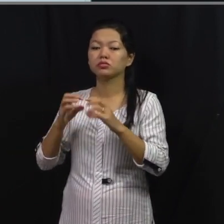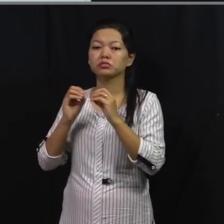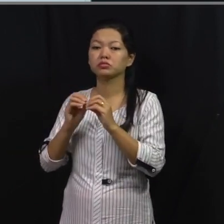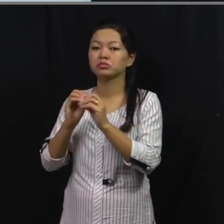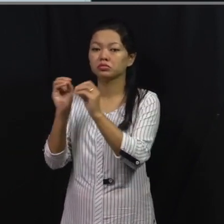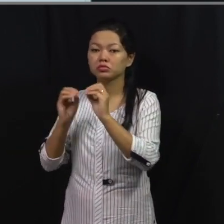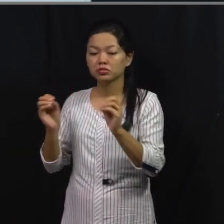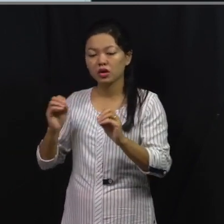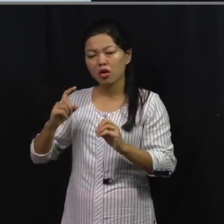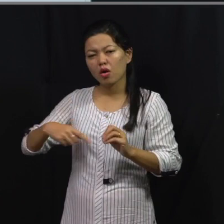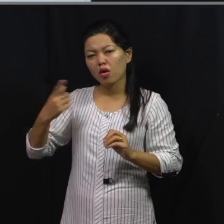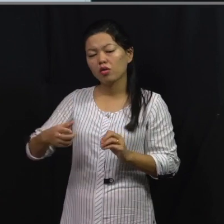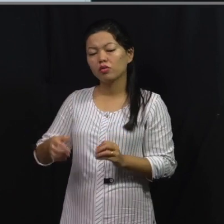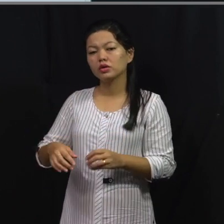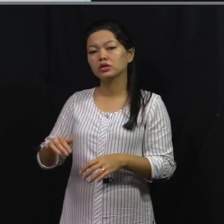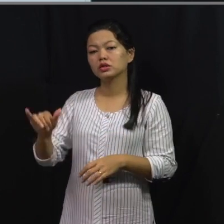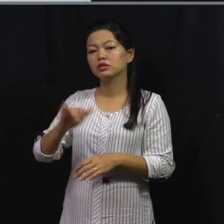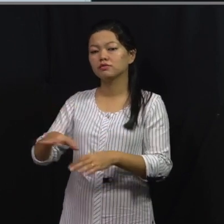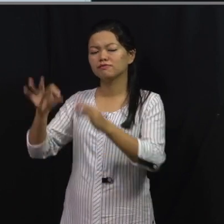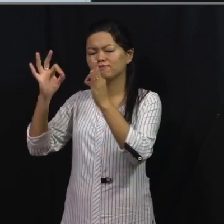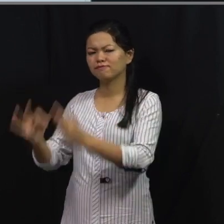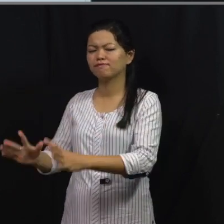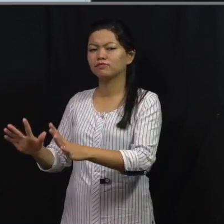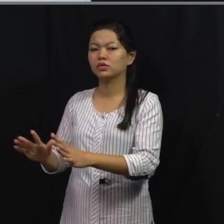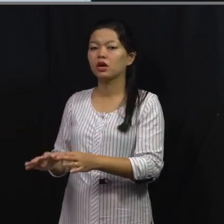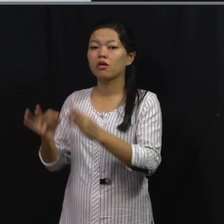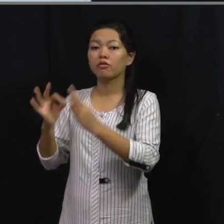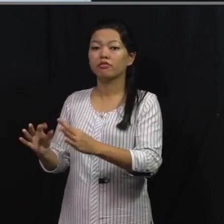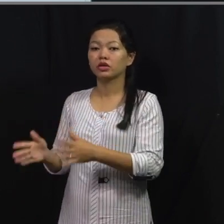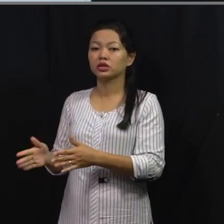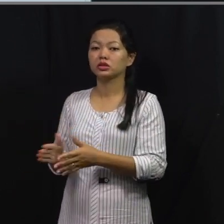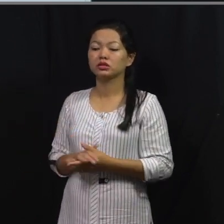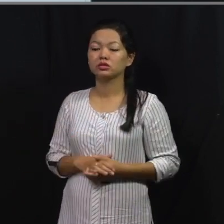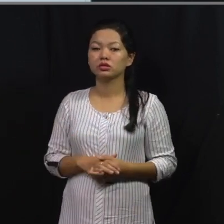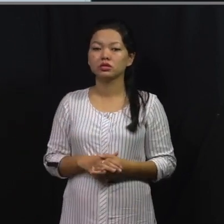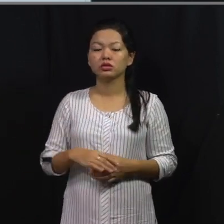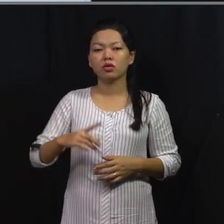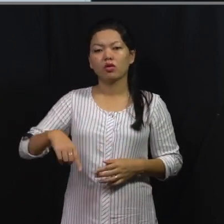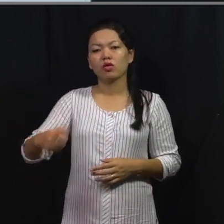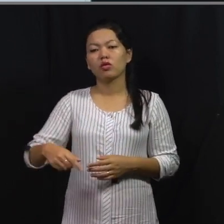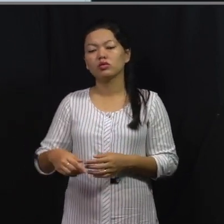cannot change their occupation on their own, so there was no choice for them, but they have to be the